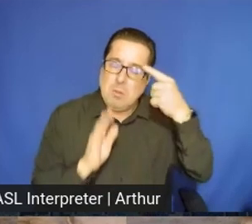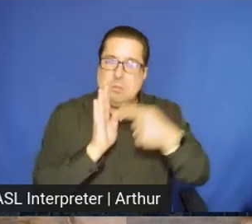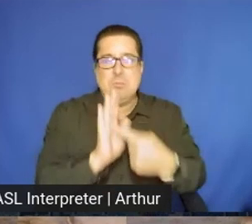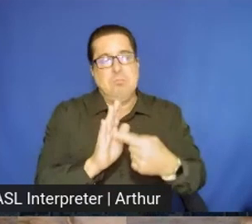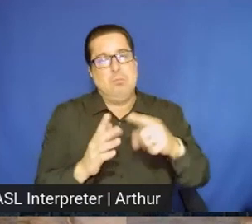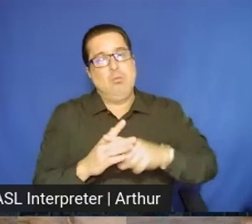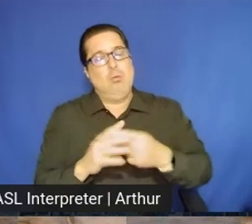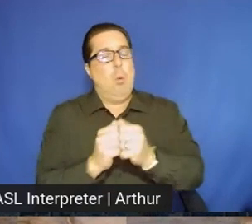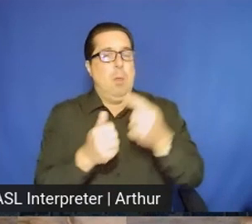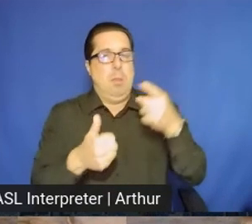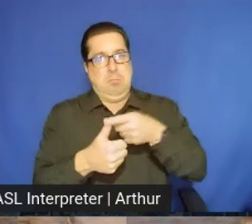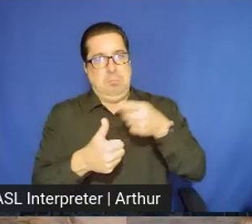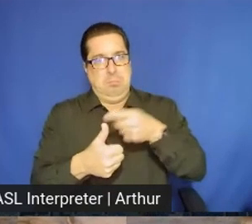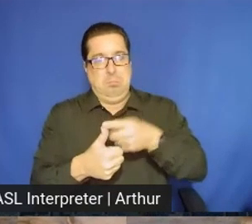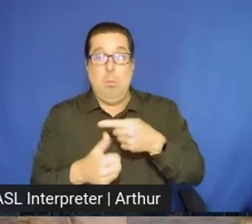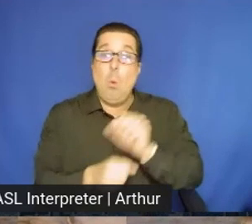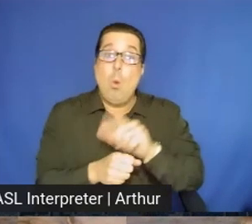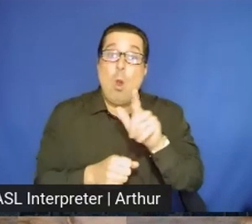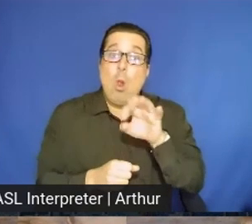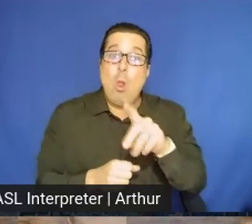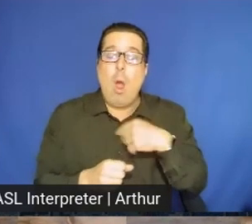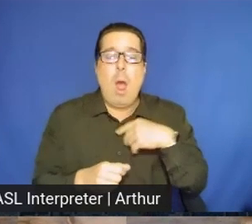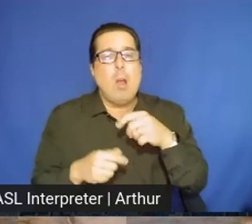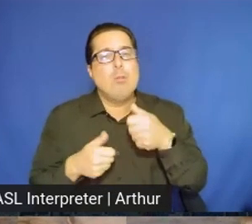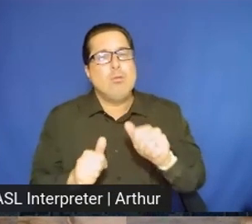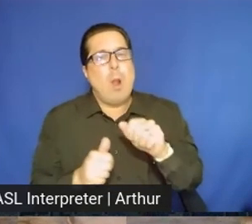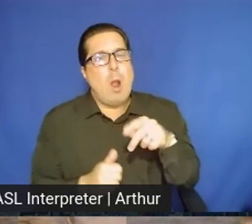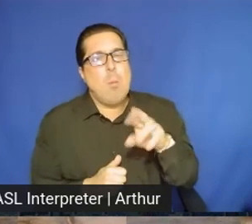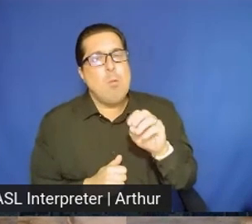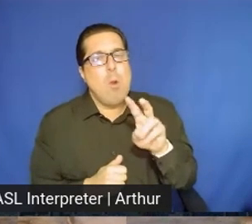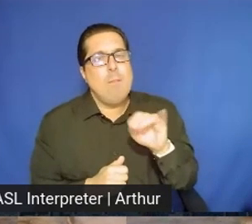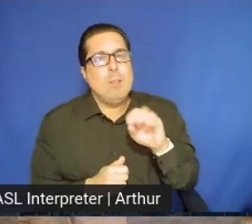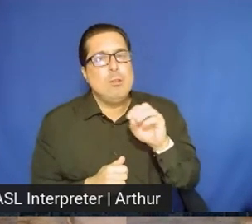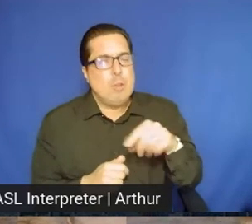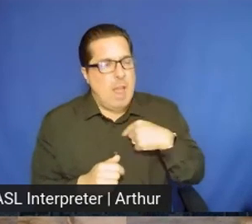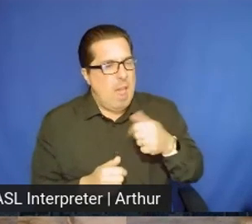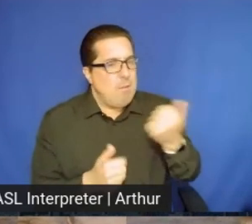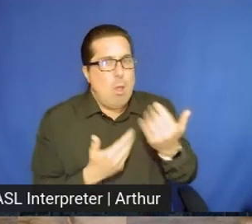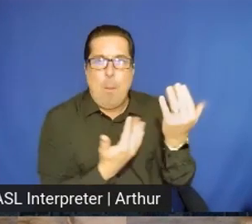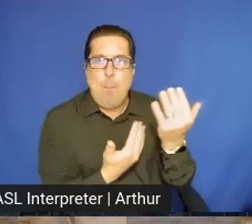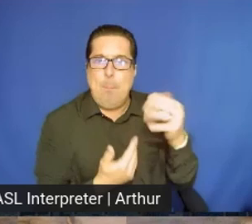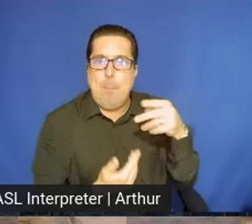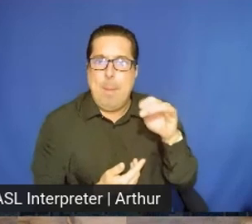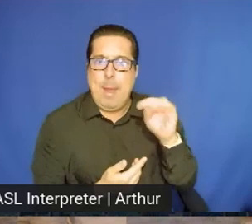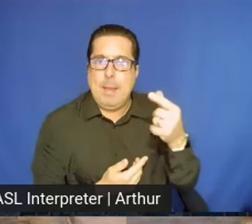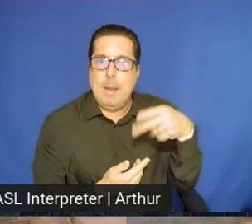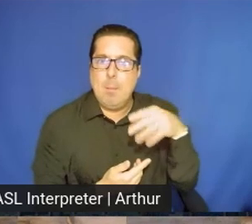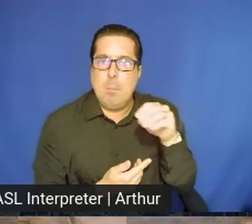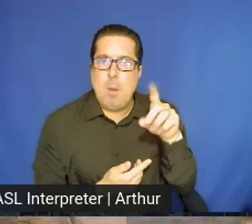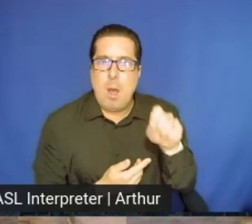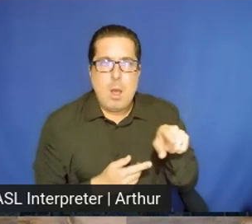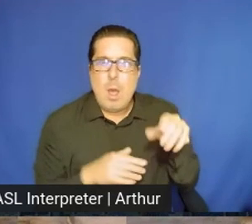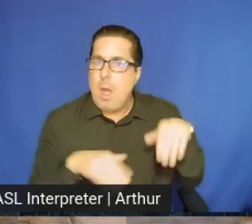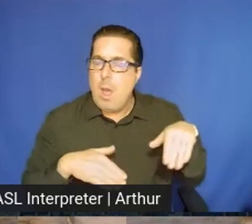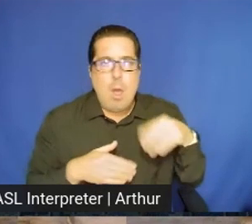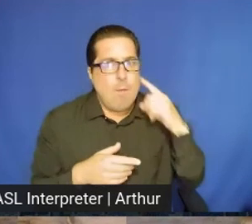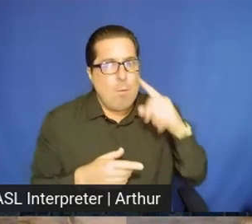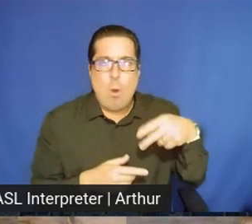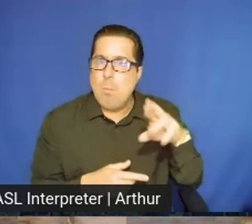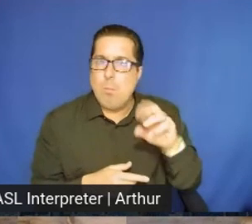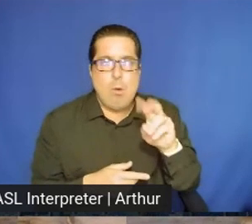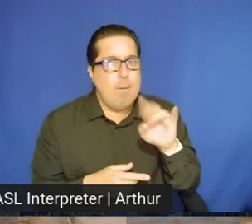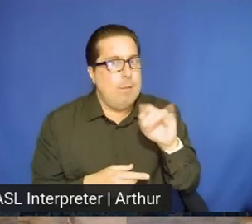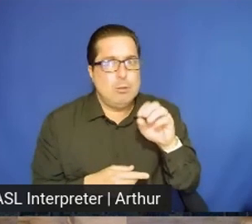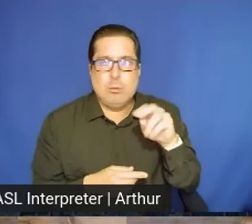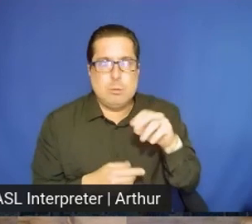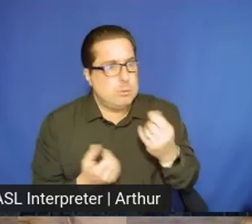that workload says, oh, I'm trying to provision, but there are some pending pods and these pods have not yet been provisioned. And so next the Kubernetes scheduler is